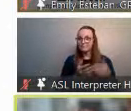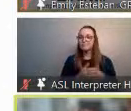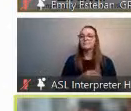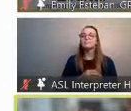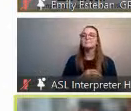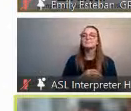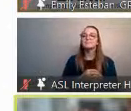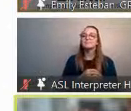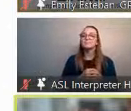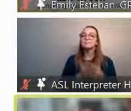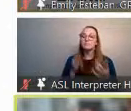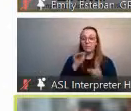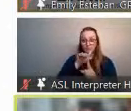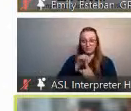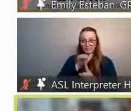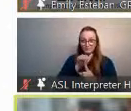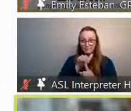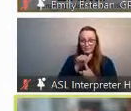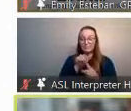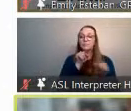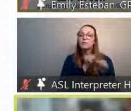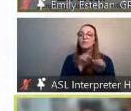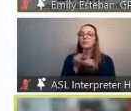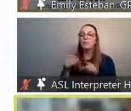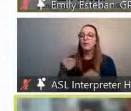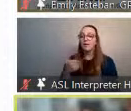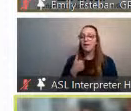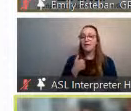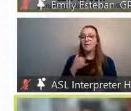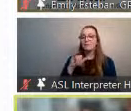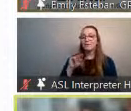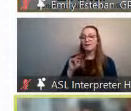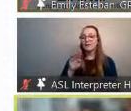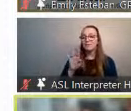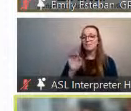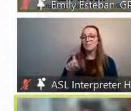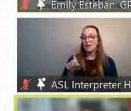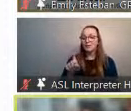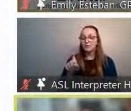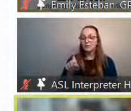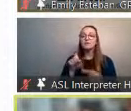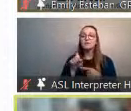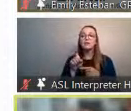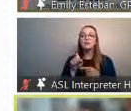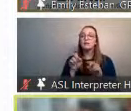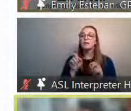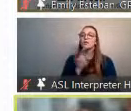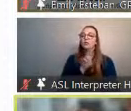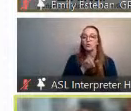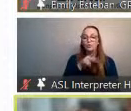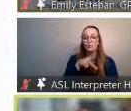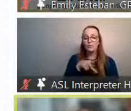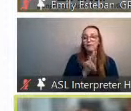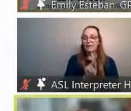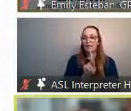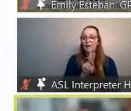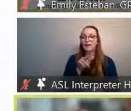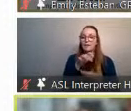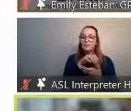As a reminder, we also have an inbox, UPK Mixed Delivery Workgroup